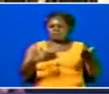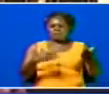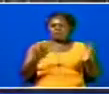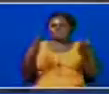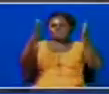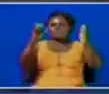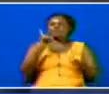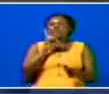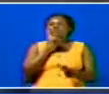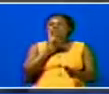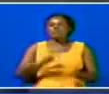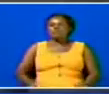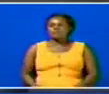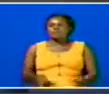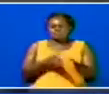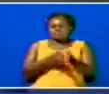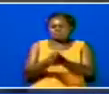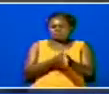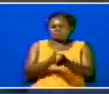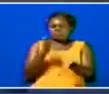edition. I'm really excited that